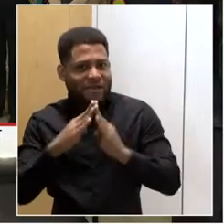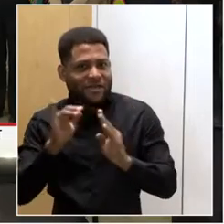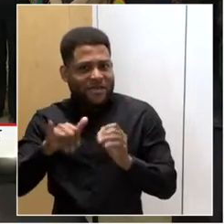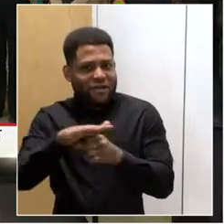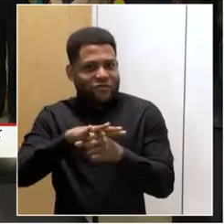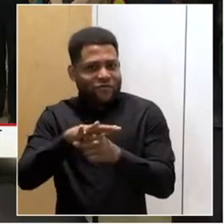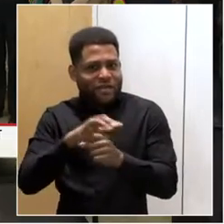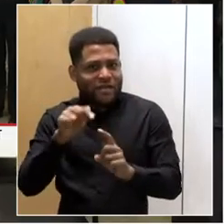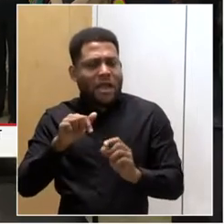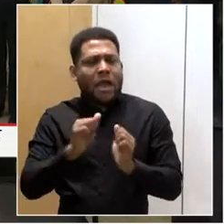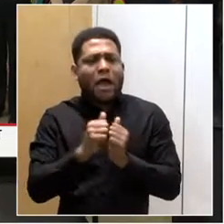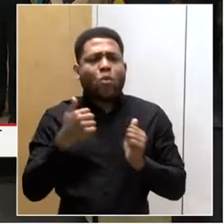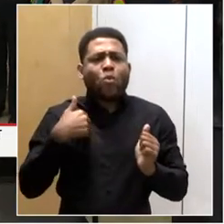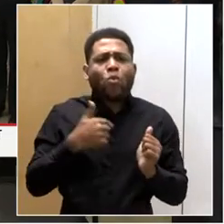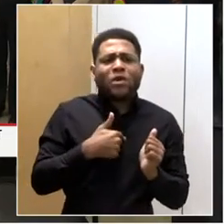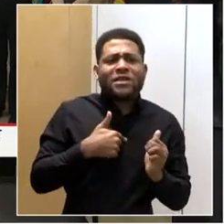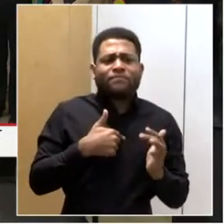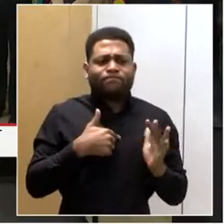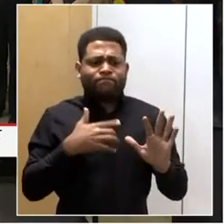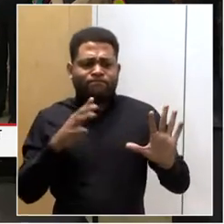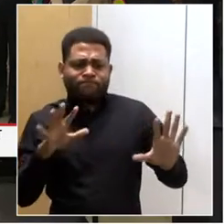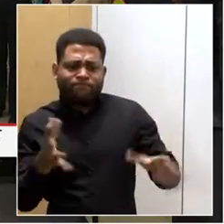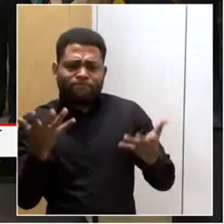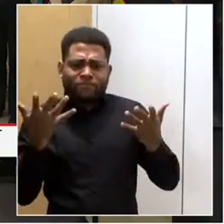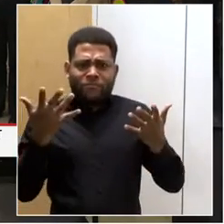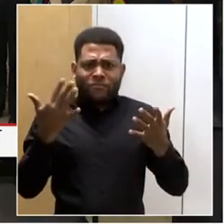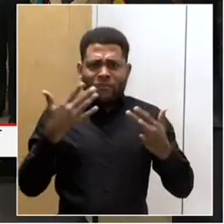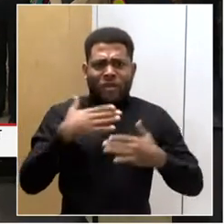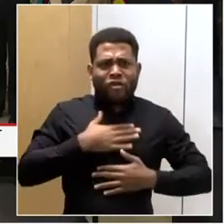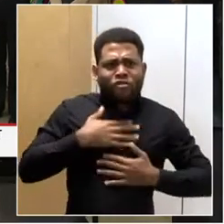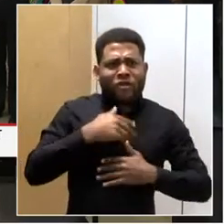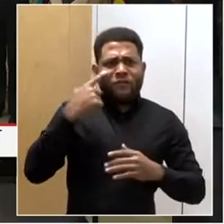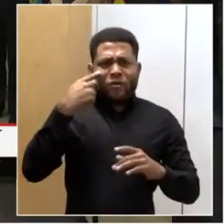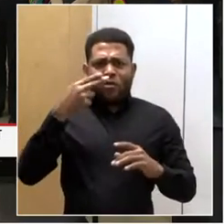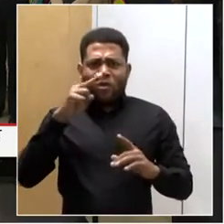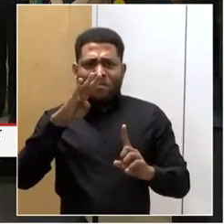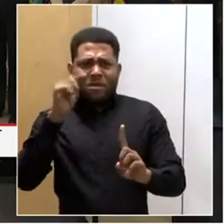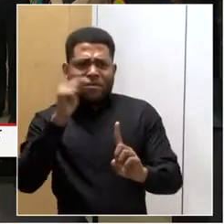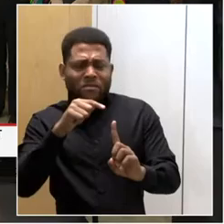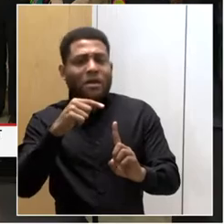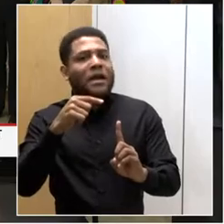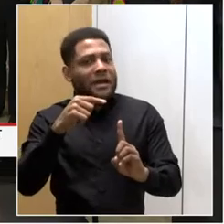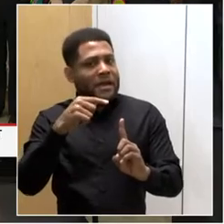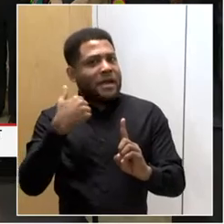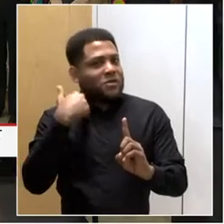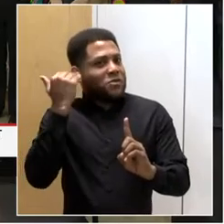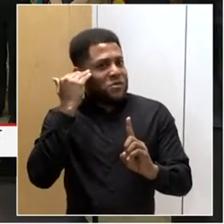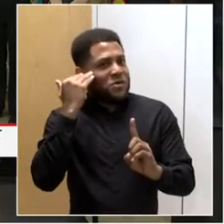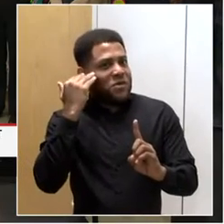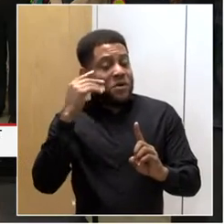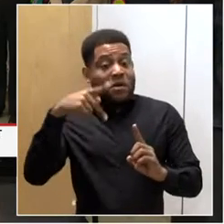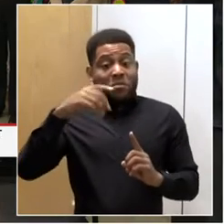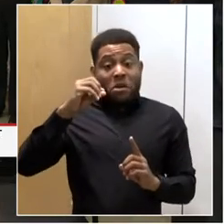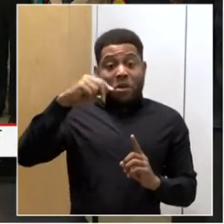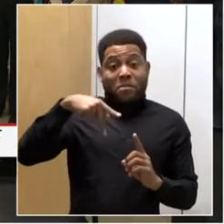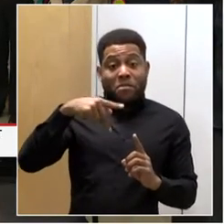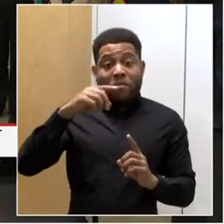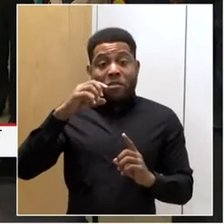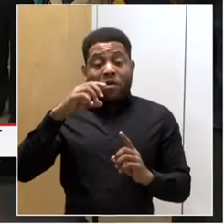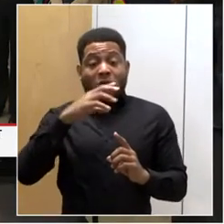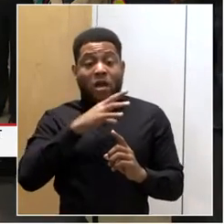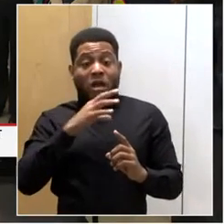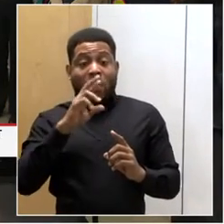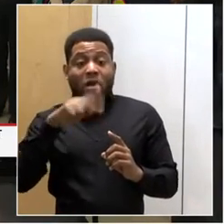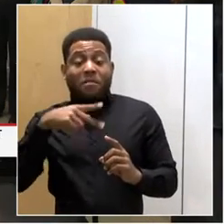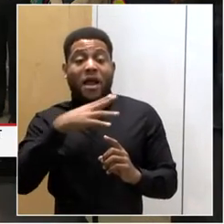world-class entertainment hub. And we know that pop-ups and activations are going to be a part of that too, as we see each year already